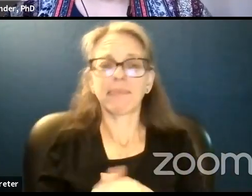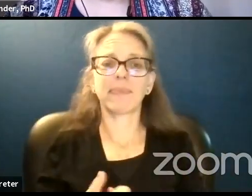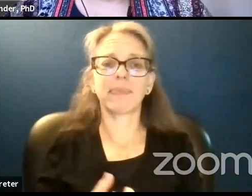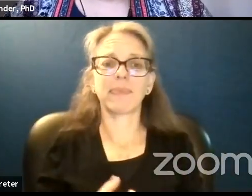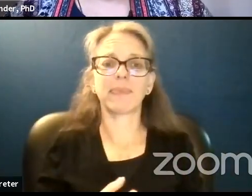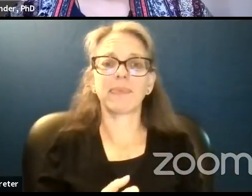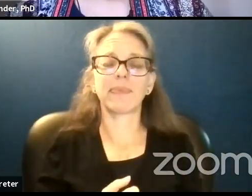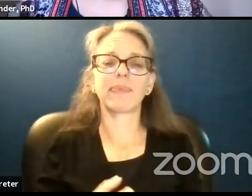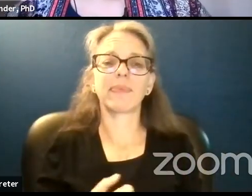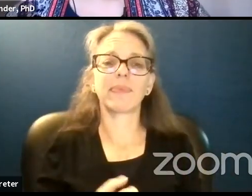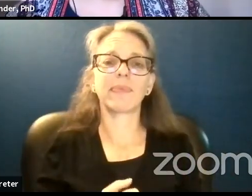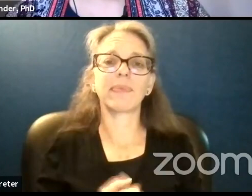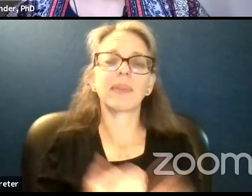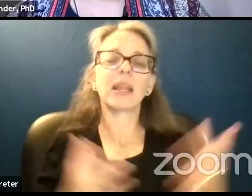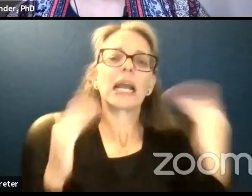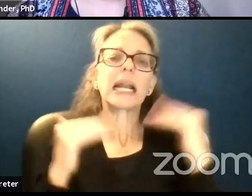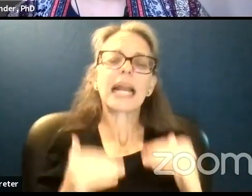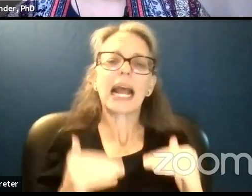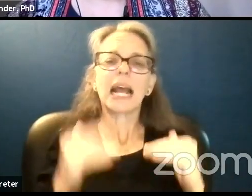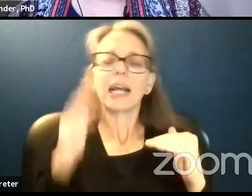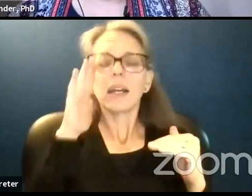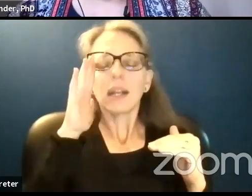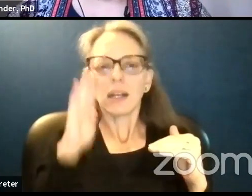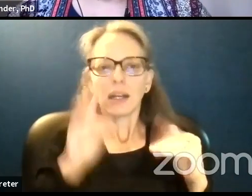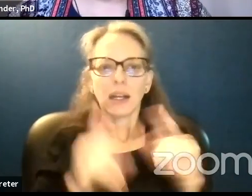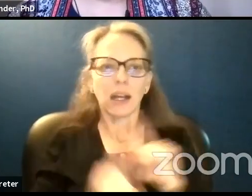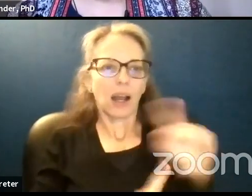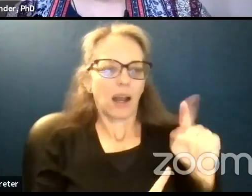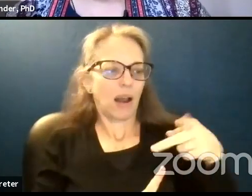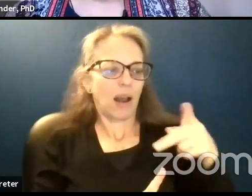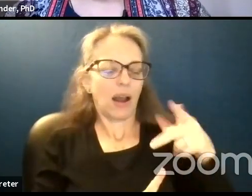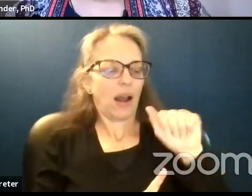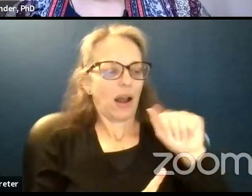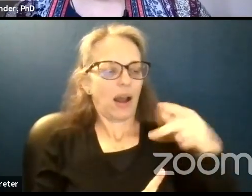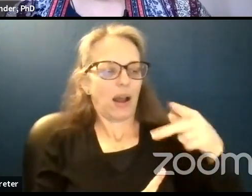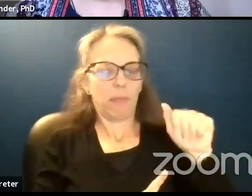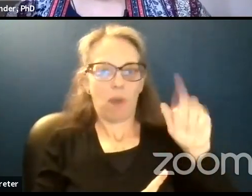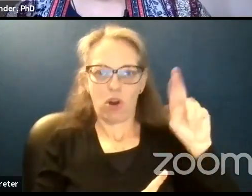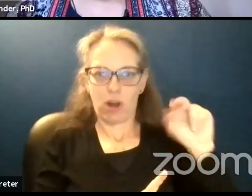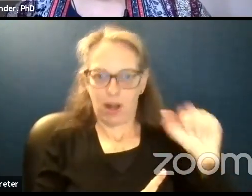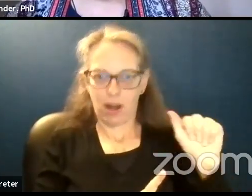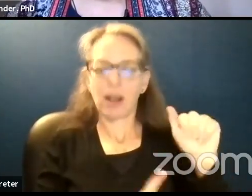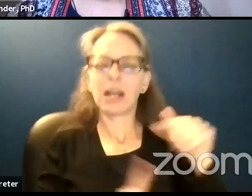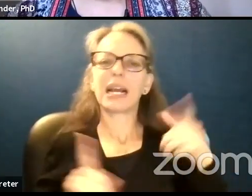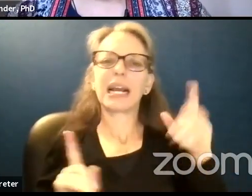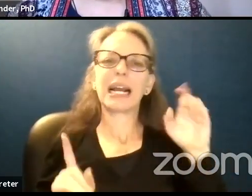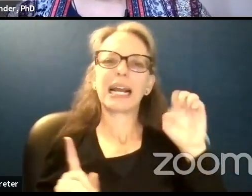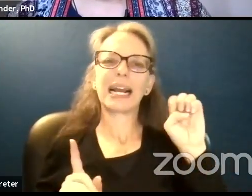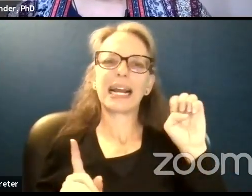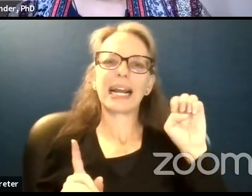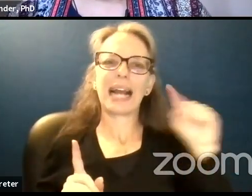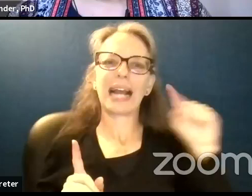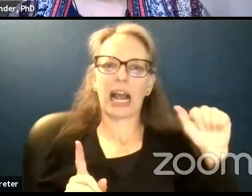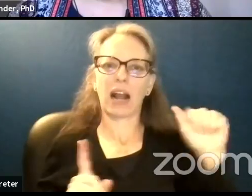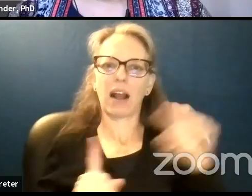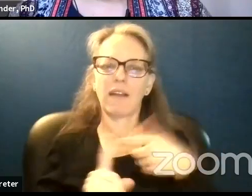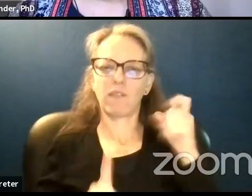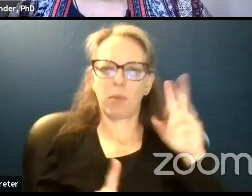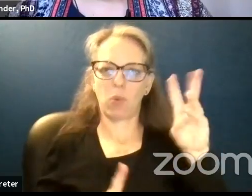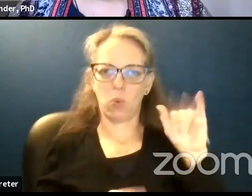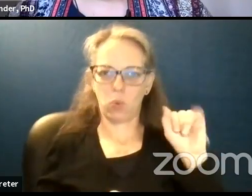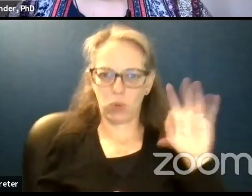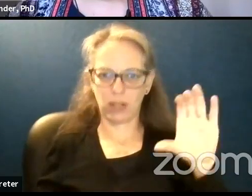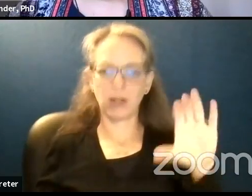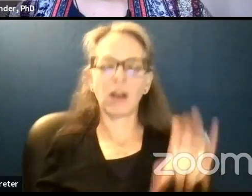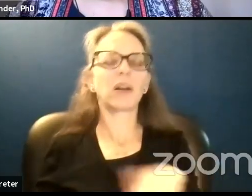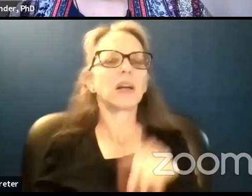All right, next one to Aparna. We have a question from Etta from Edgerton, Wisconsin. If